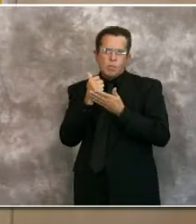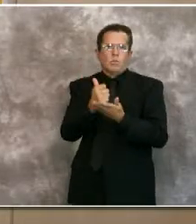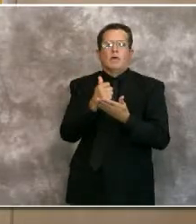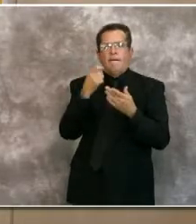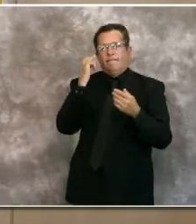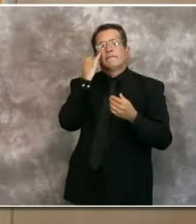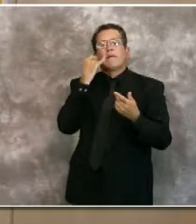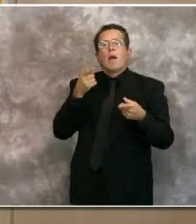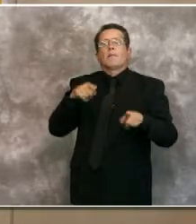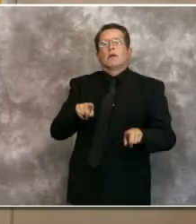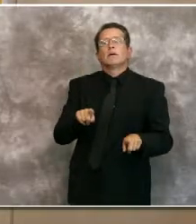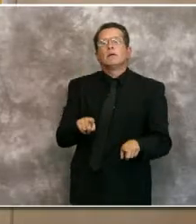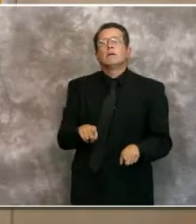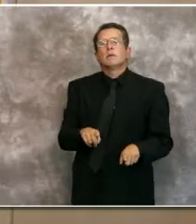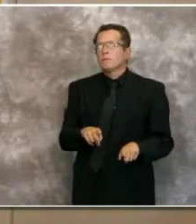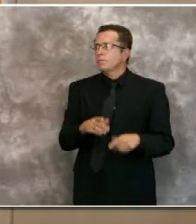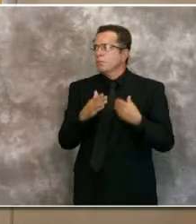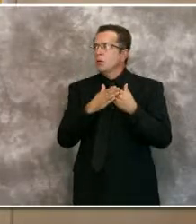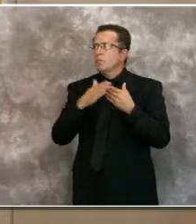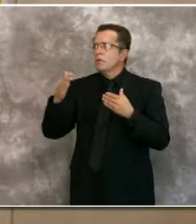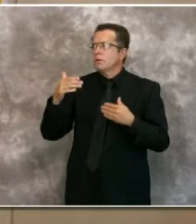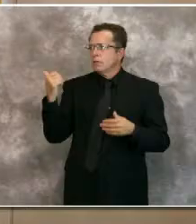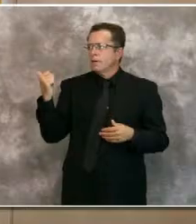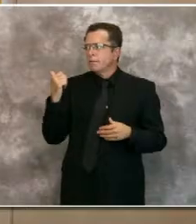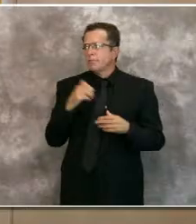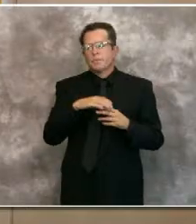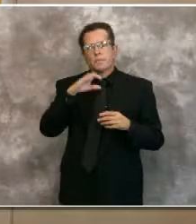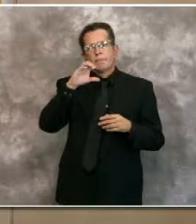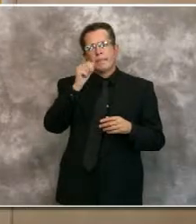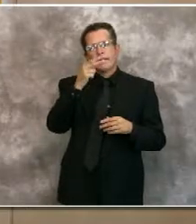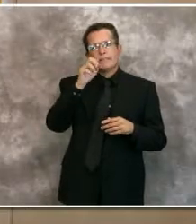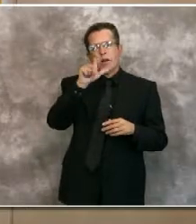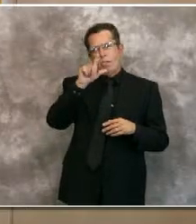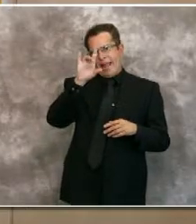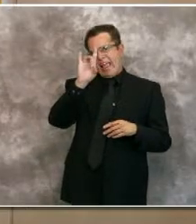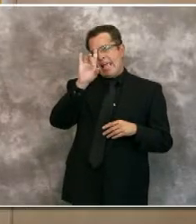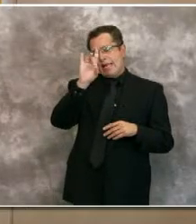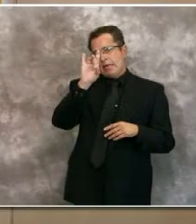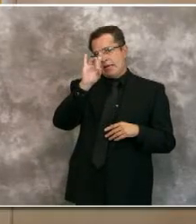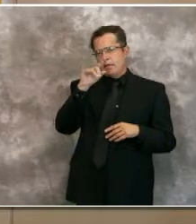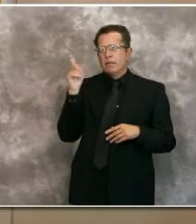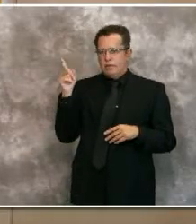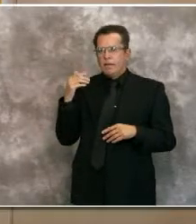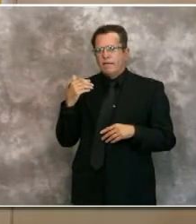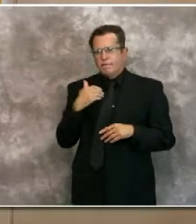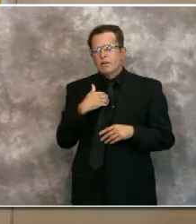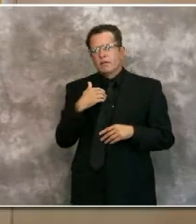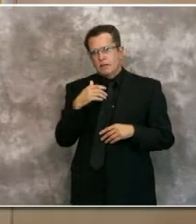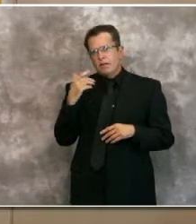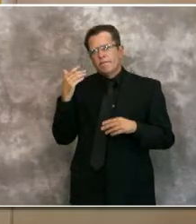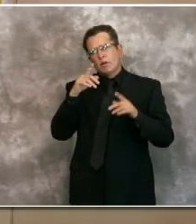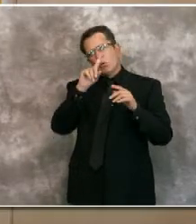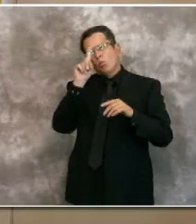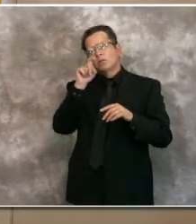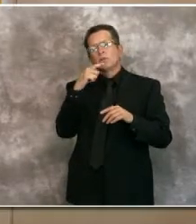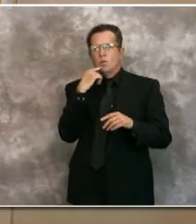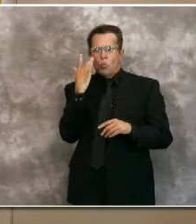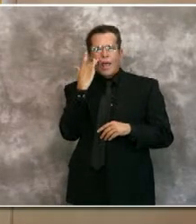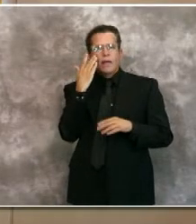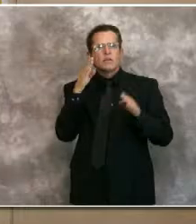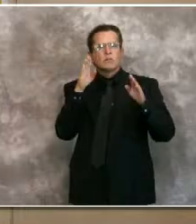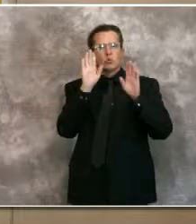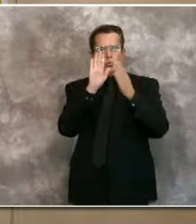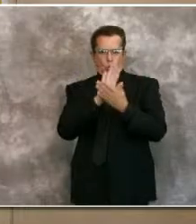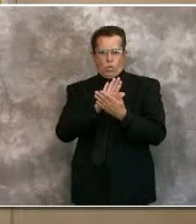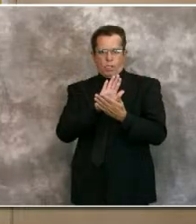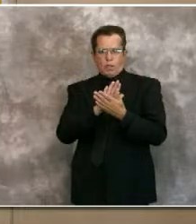occur. And this question is from Carlo with Channel 8. A viewer asked me why schools need to be closed since we're